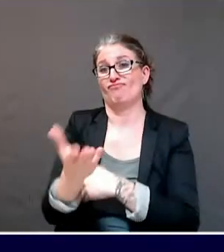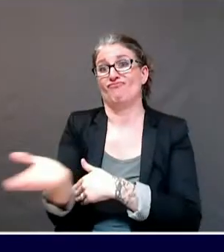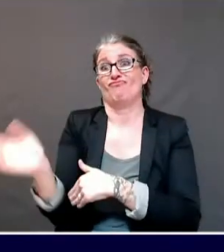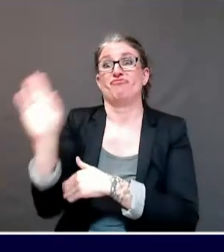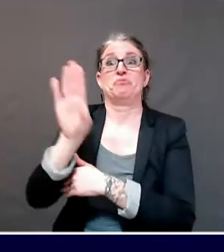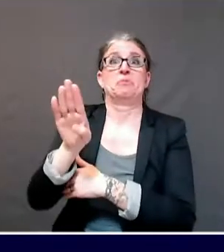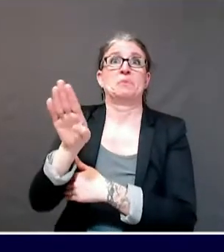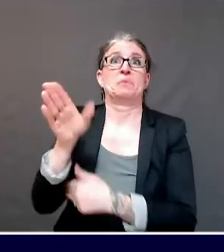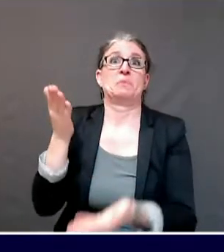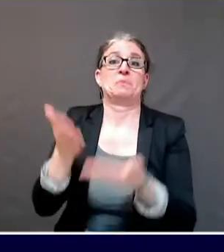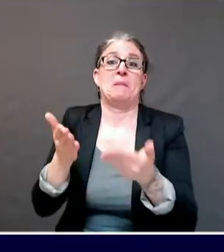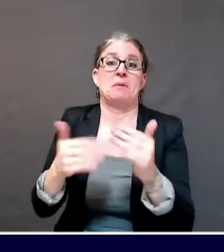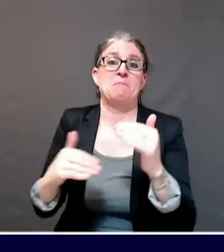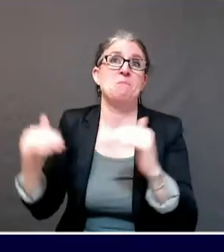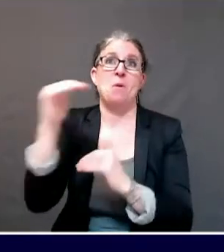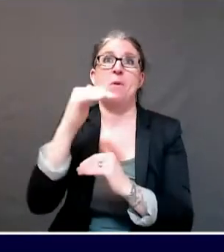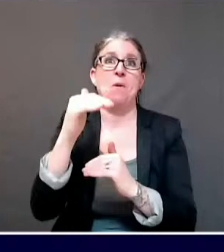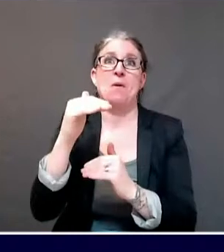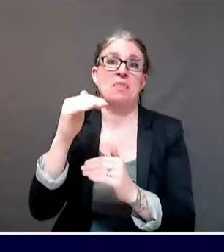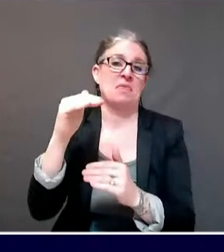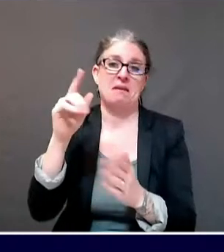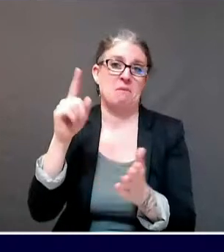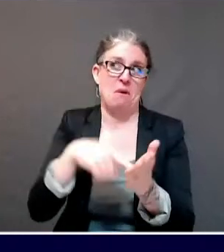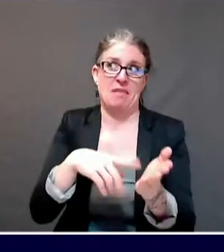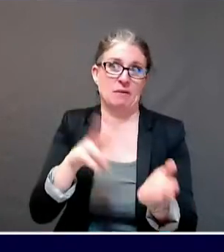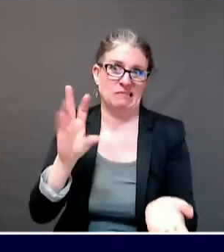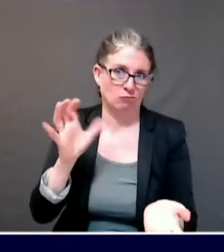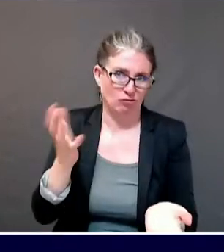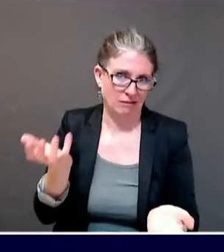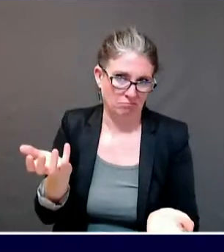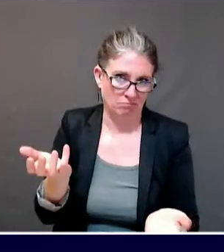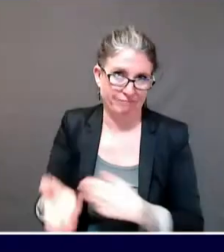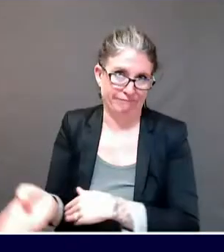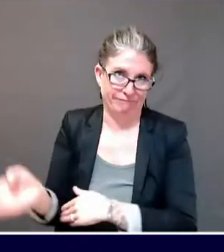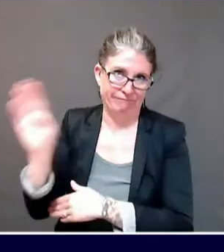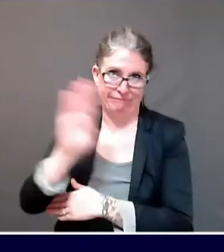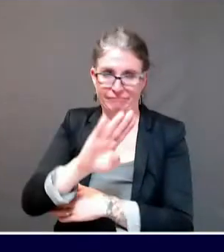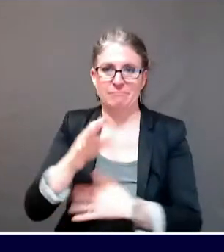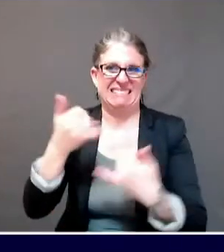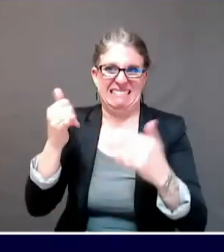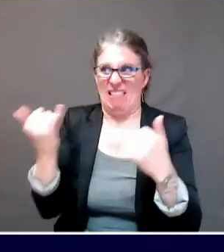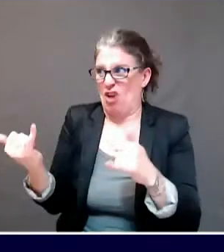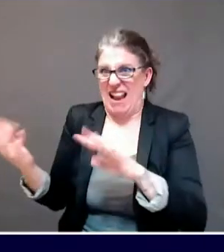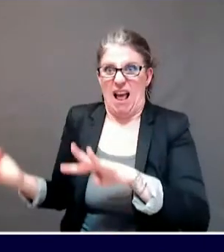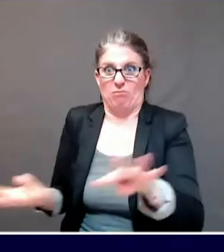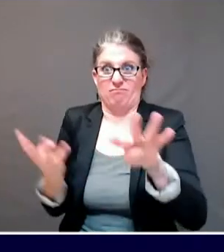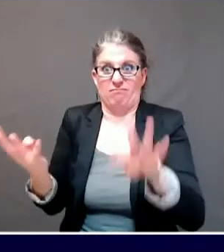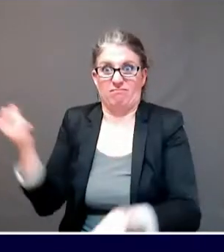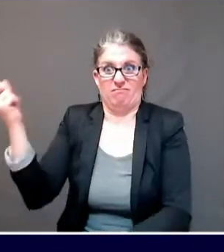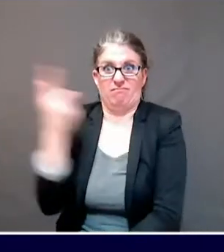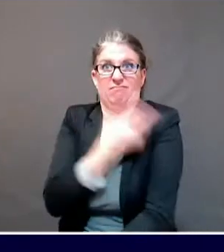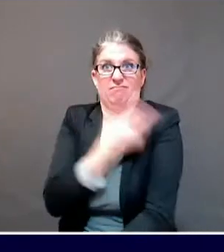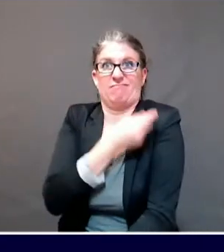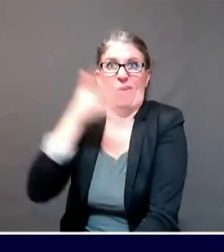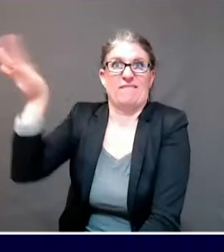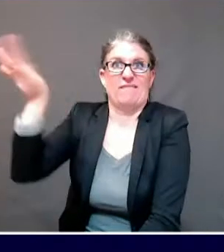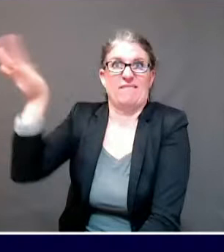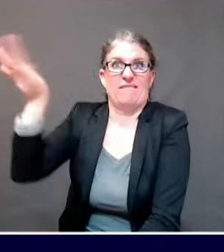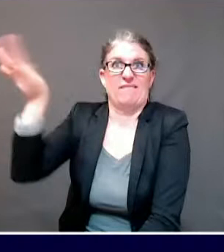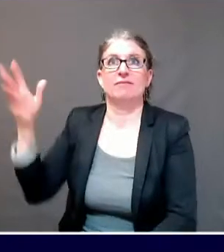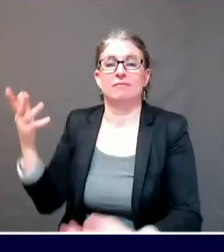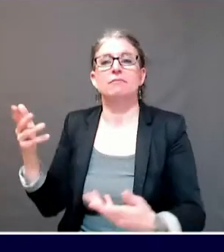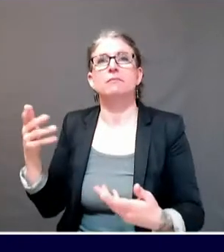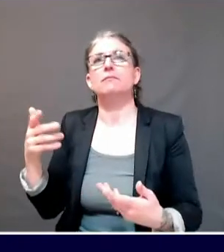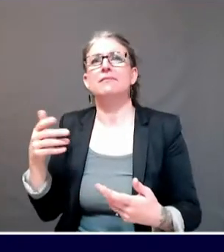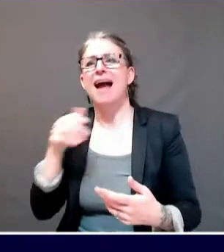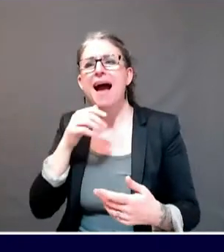threshold because we know that they were continuing their vaccination efforts. Okay. So that number again is 1,600 at least, if not